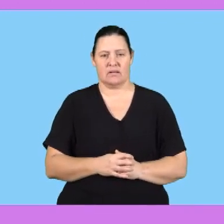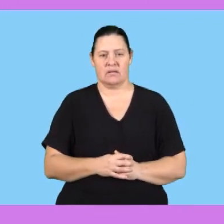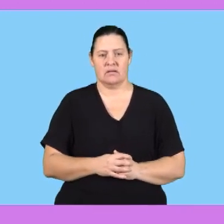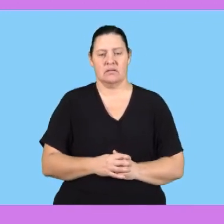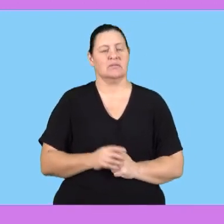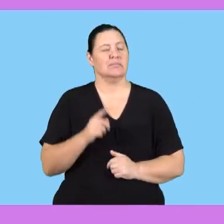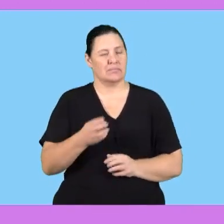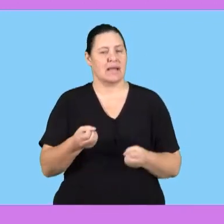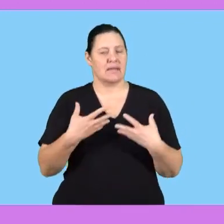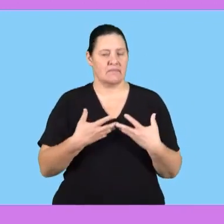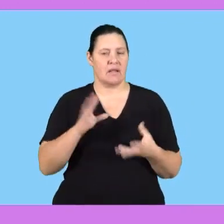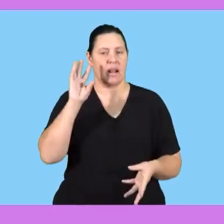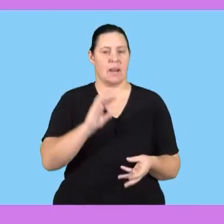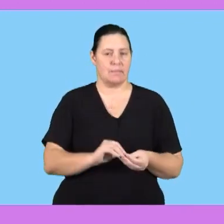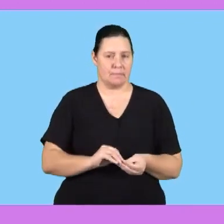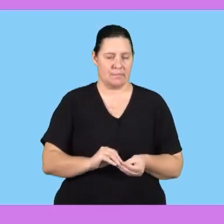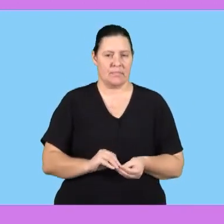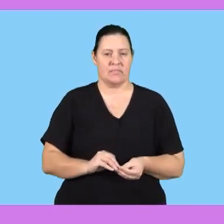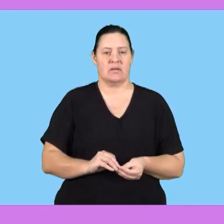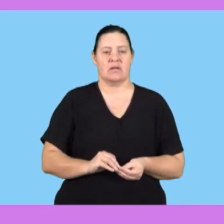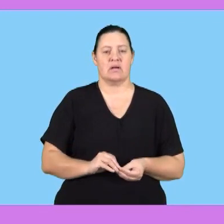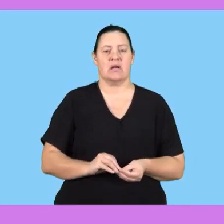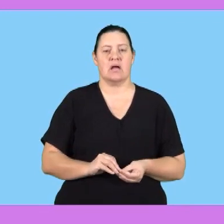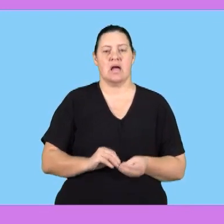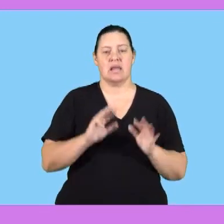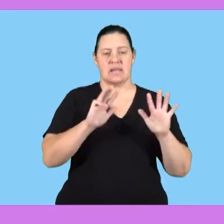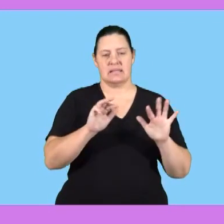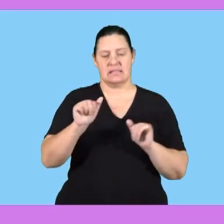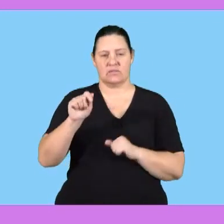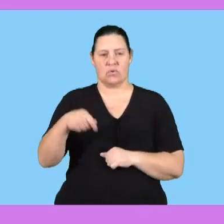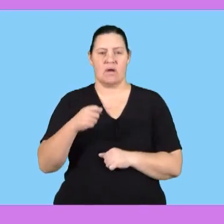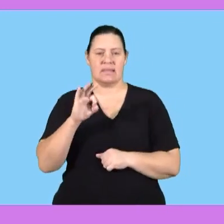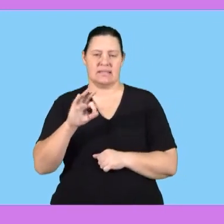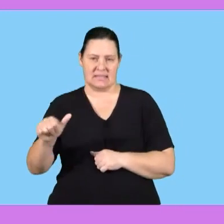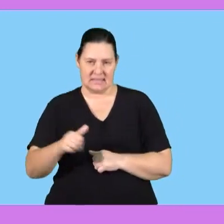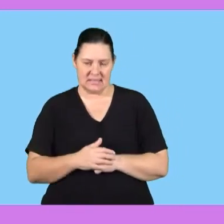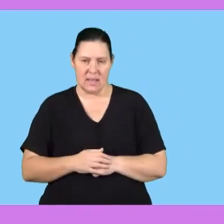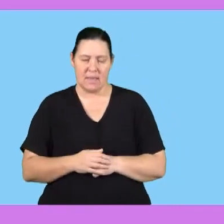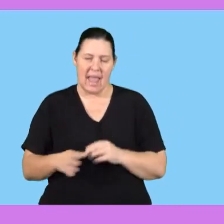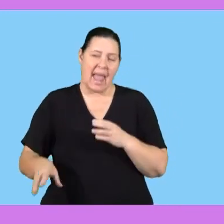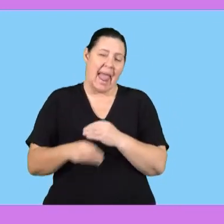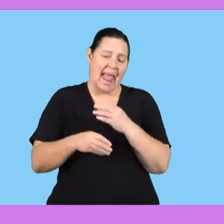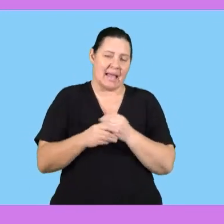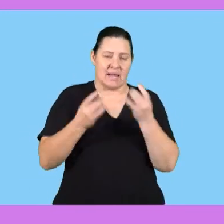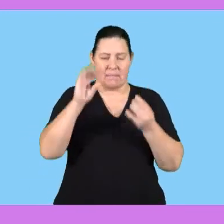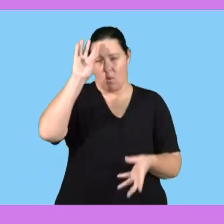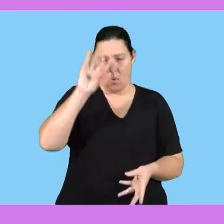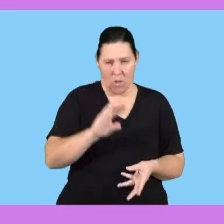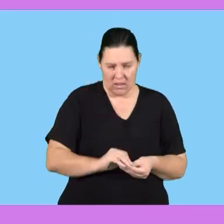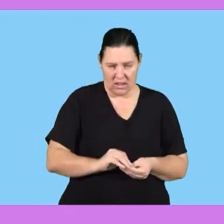15.64. So that gives us a sum total of 96.36. So basically, I'm adding all my